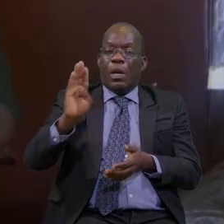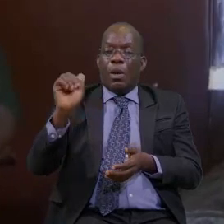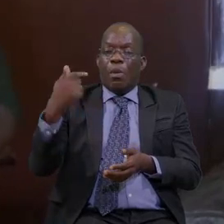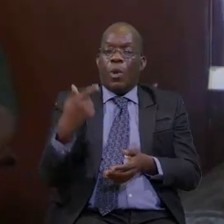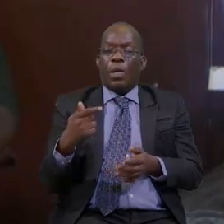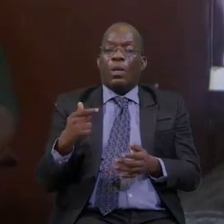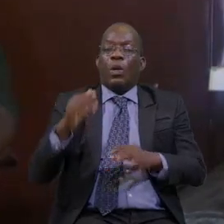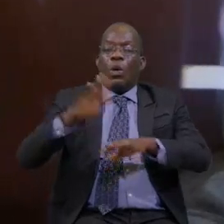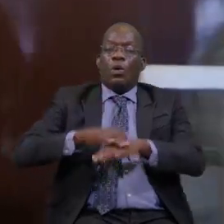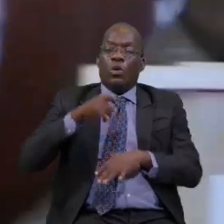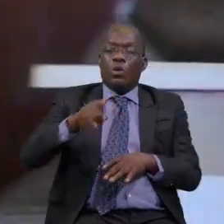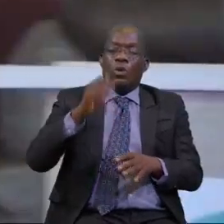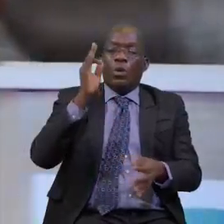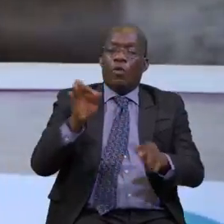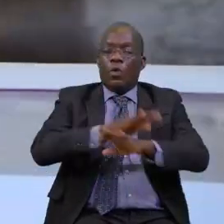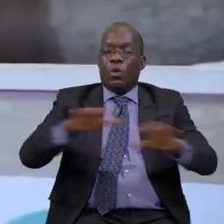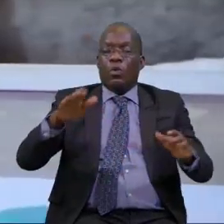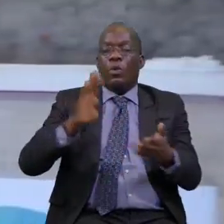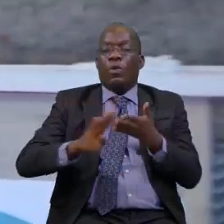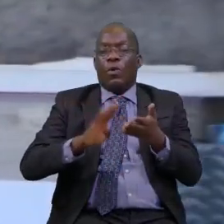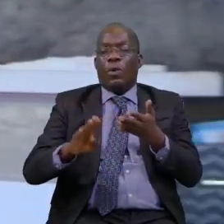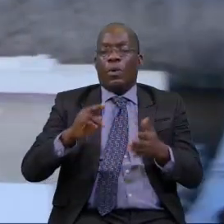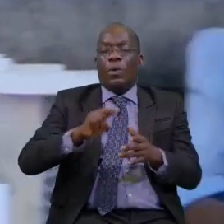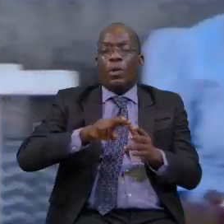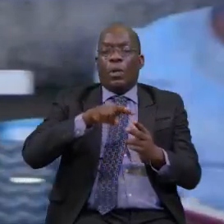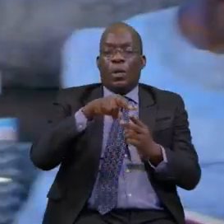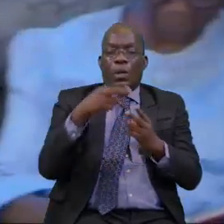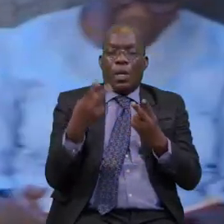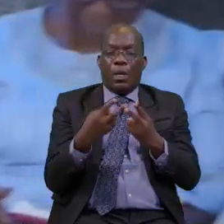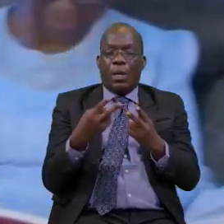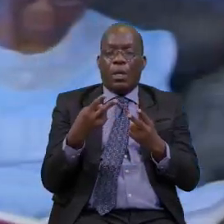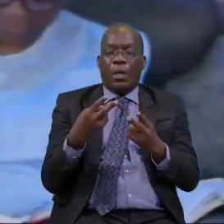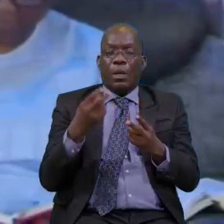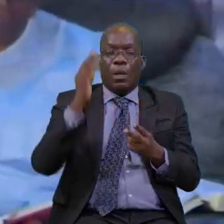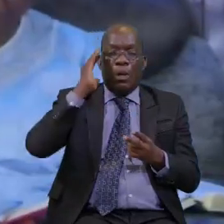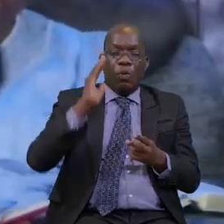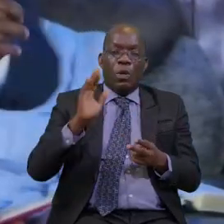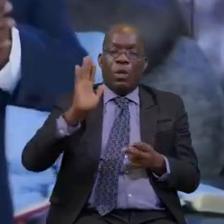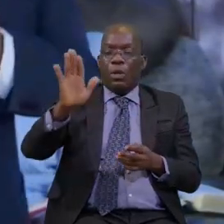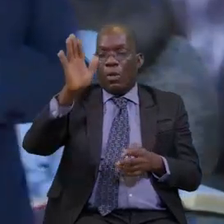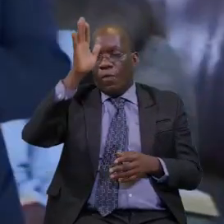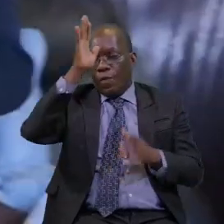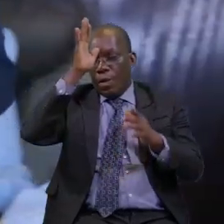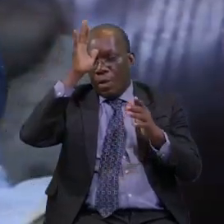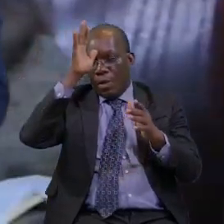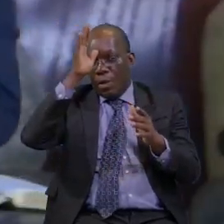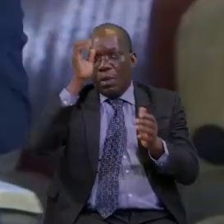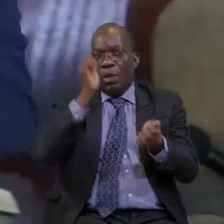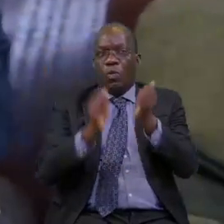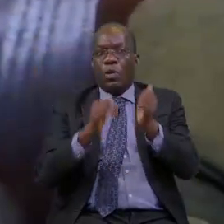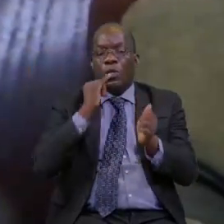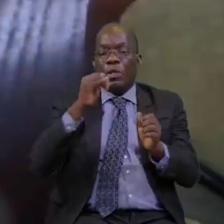not forgive, neither will your Father, which is in